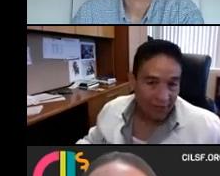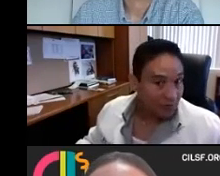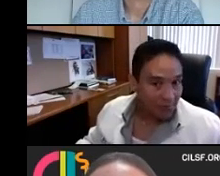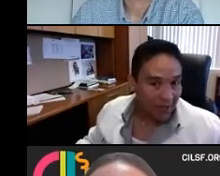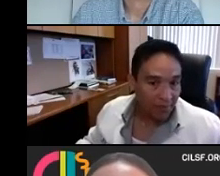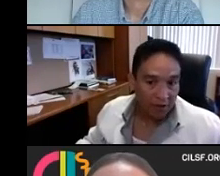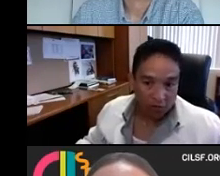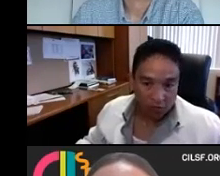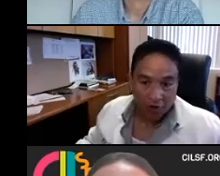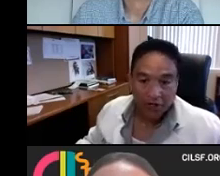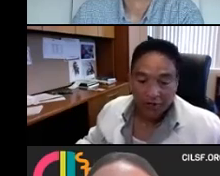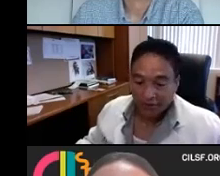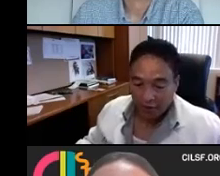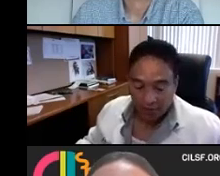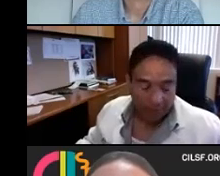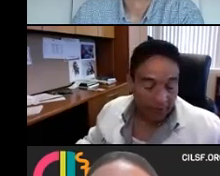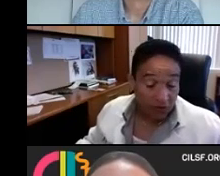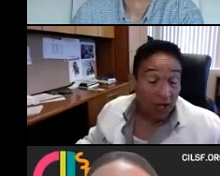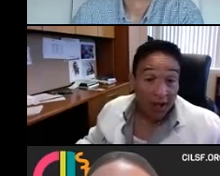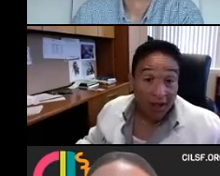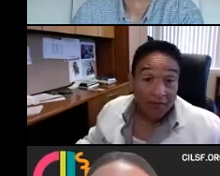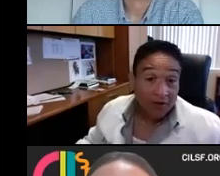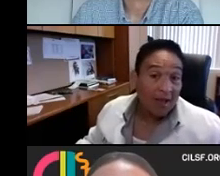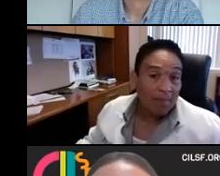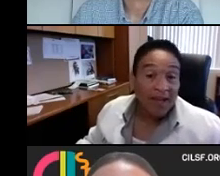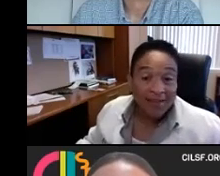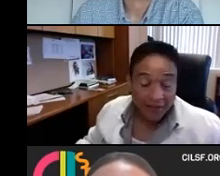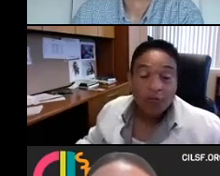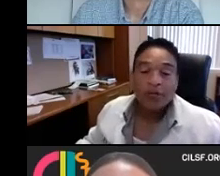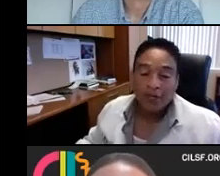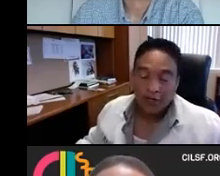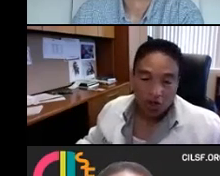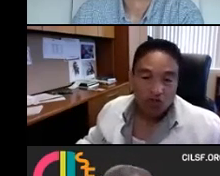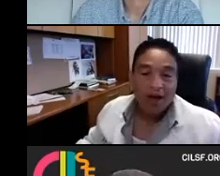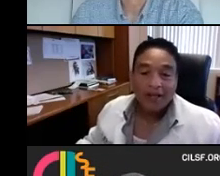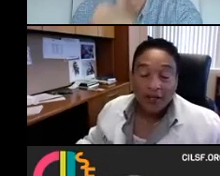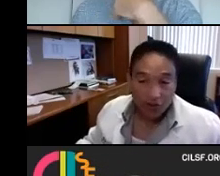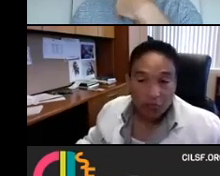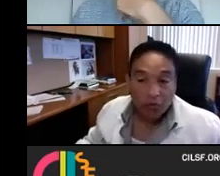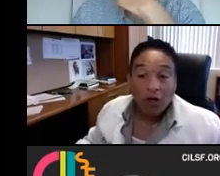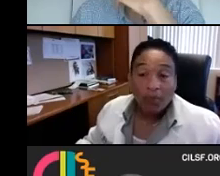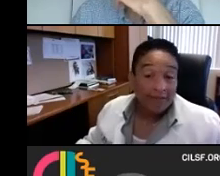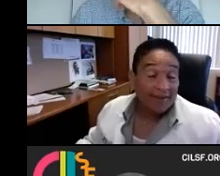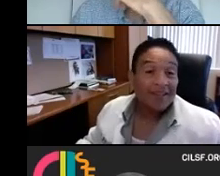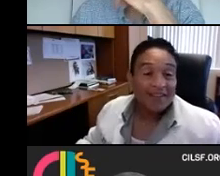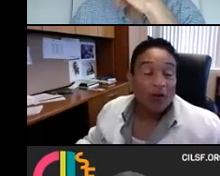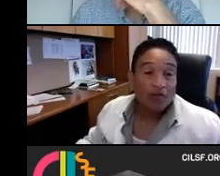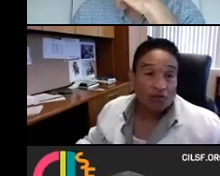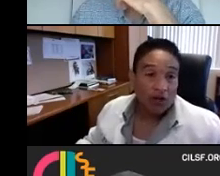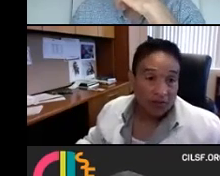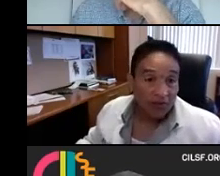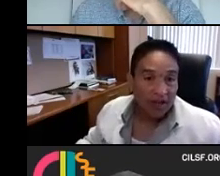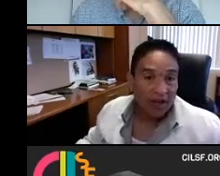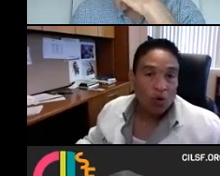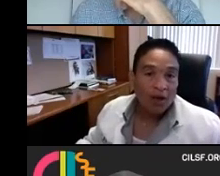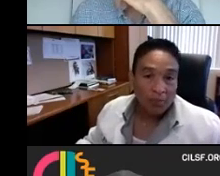lot of it comes from Latin America as well, targeting the Latino population. And these are campaigns deliberately trying to, basically sow